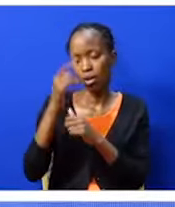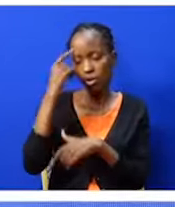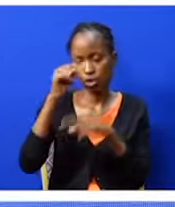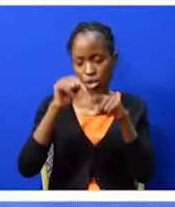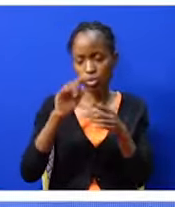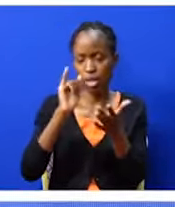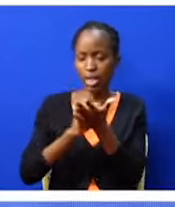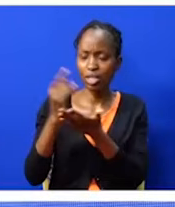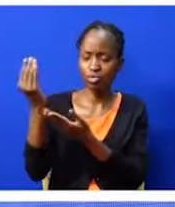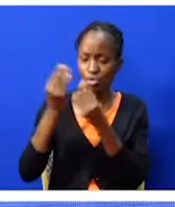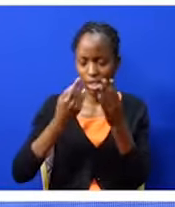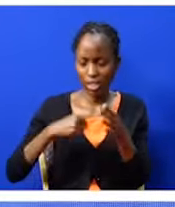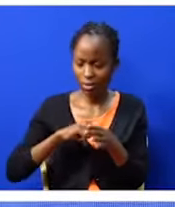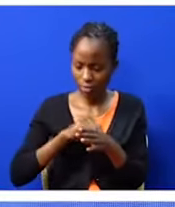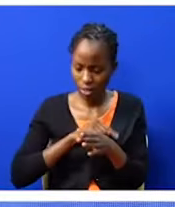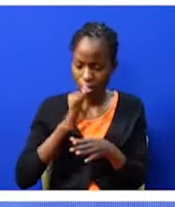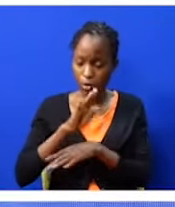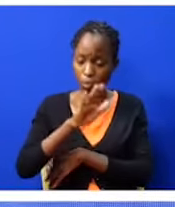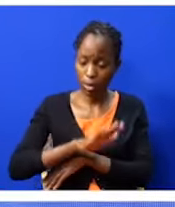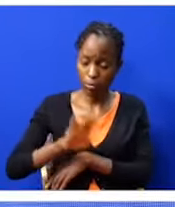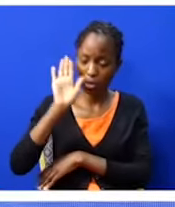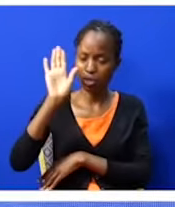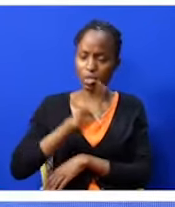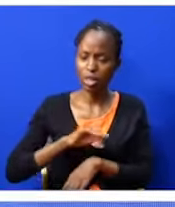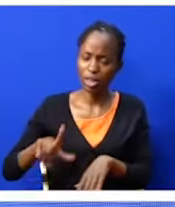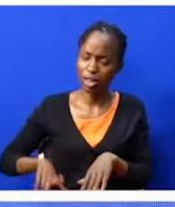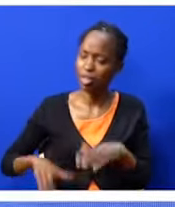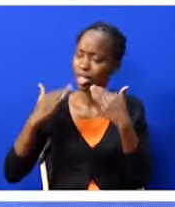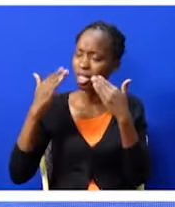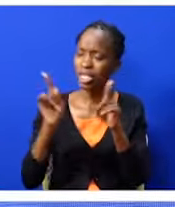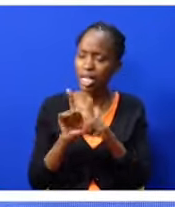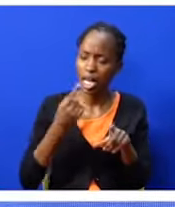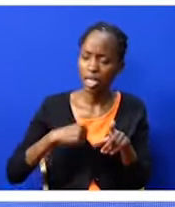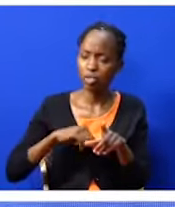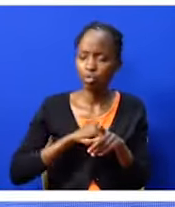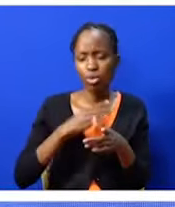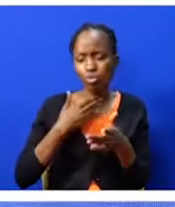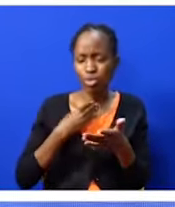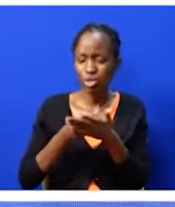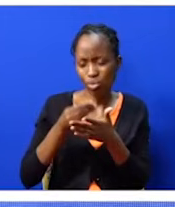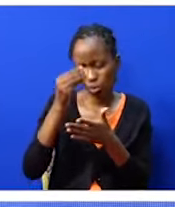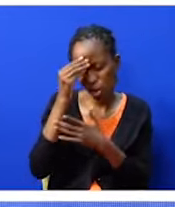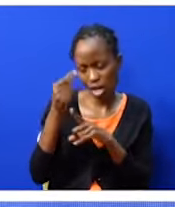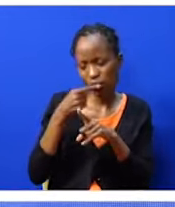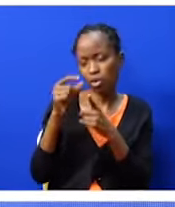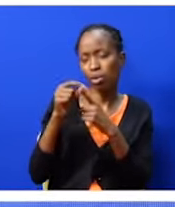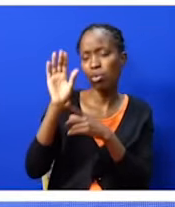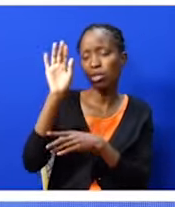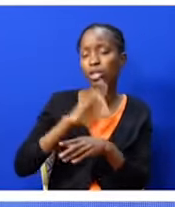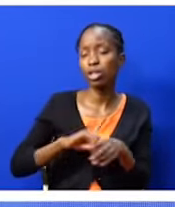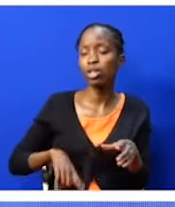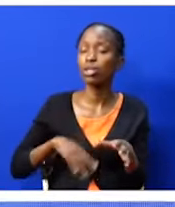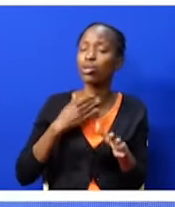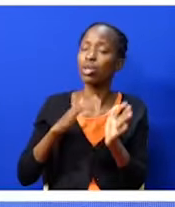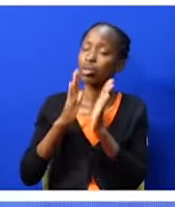day that you've given us, even to be in your presence, O God. Thank you, Lord, as we go forth to learn from your word, O God. We are